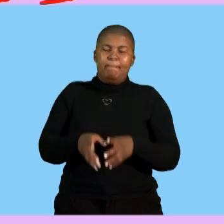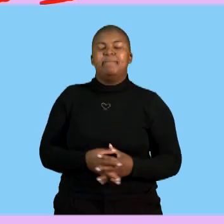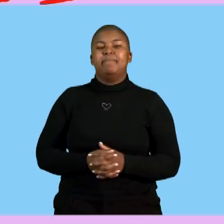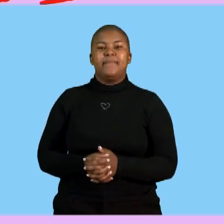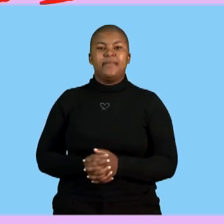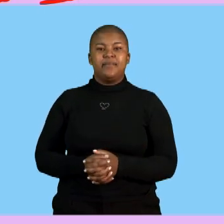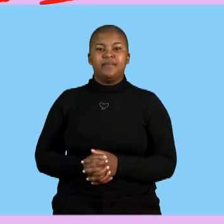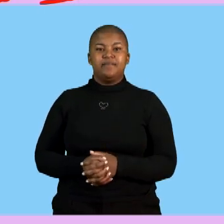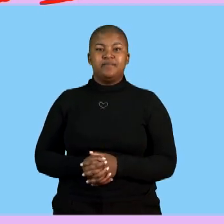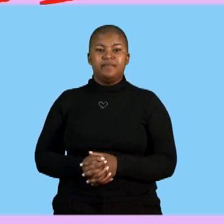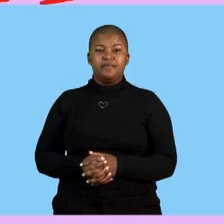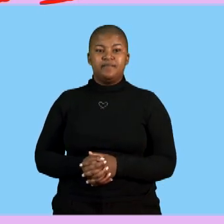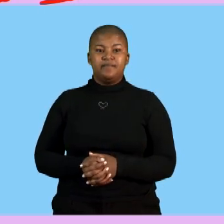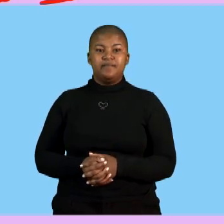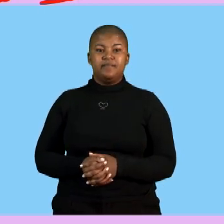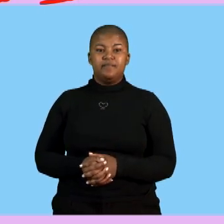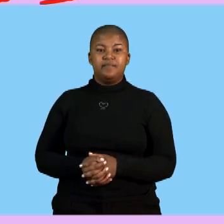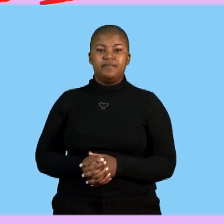remains constant.